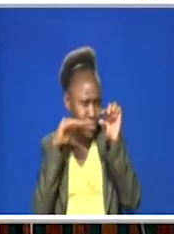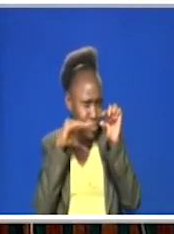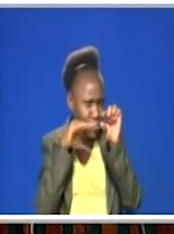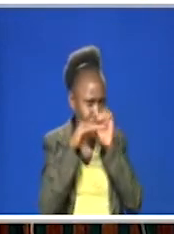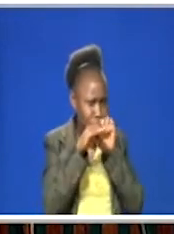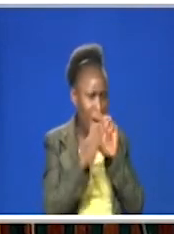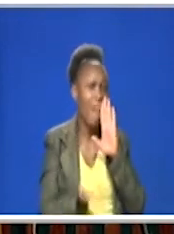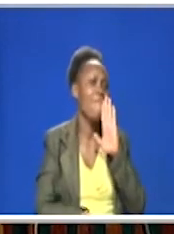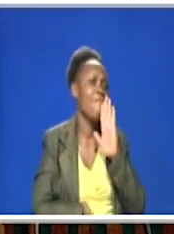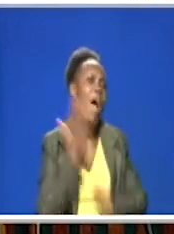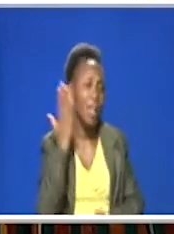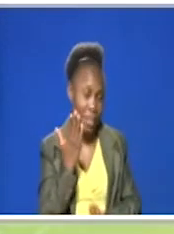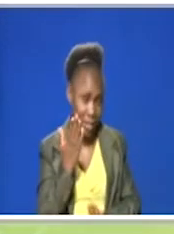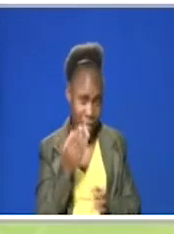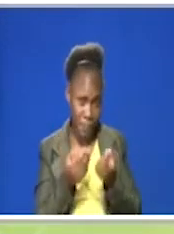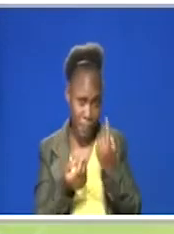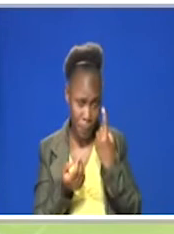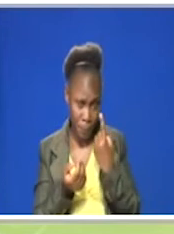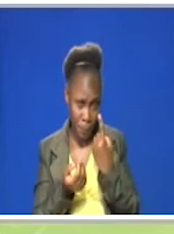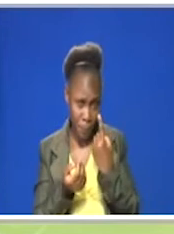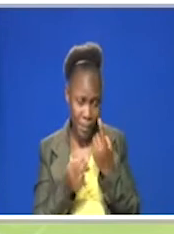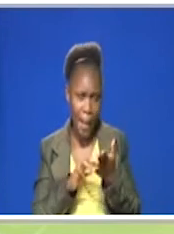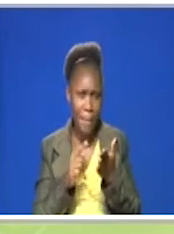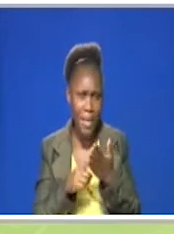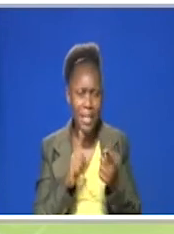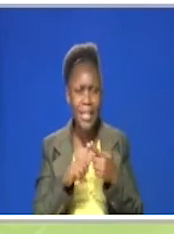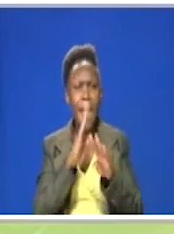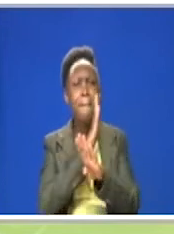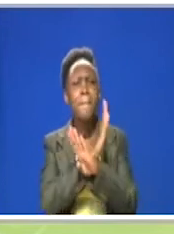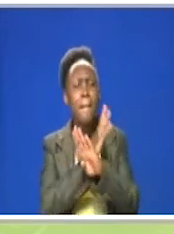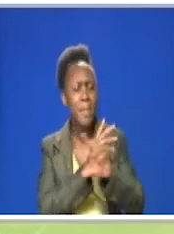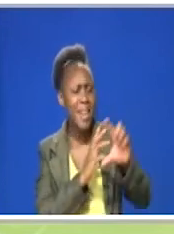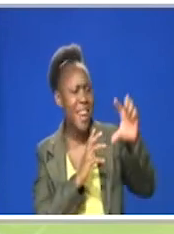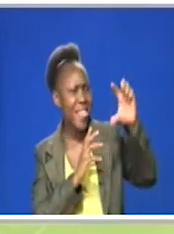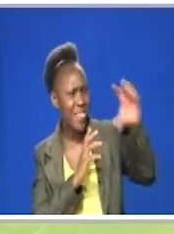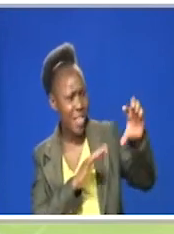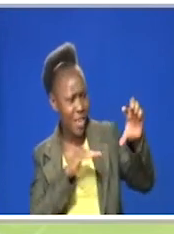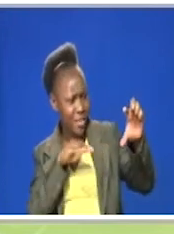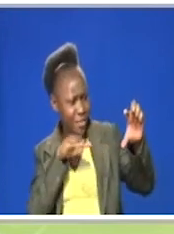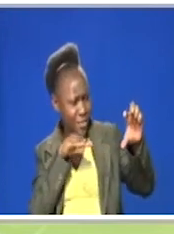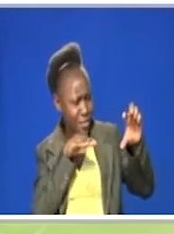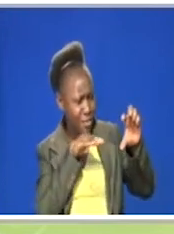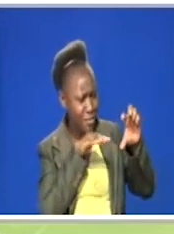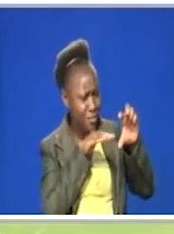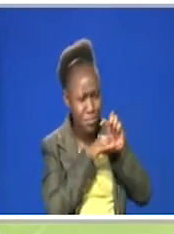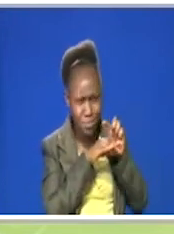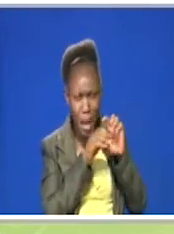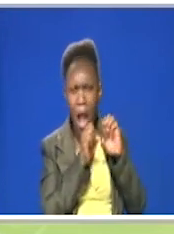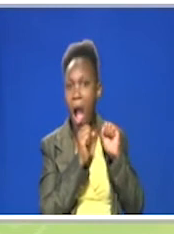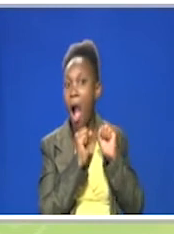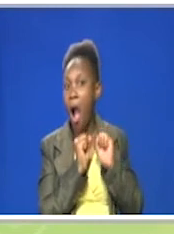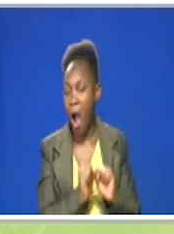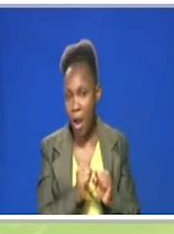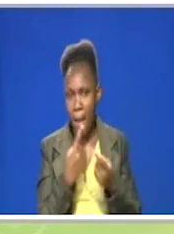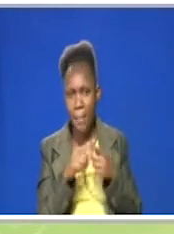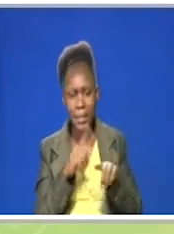diffuse faster. So in the thickness of the membrane, then we are saying this, that the